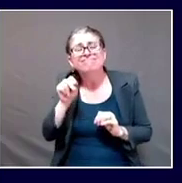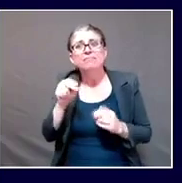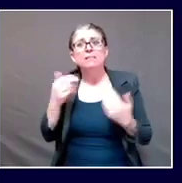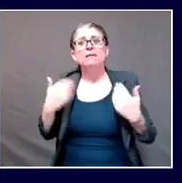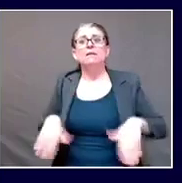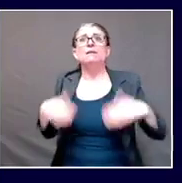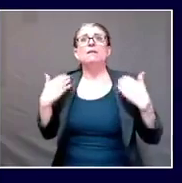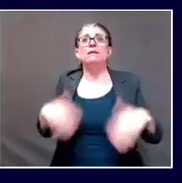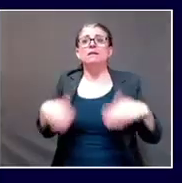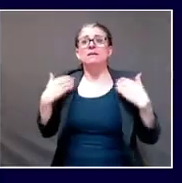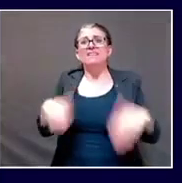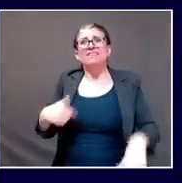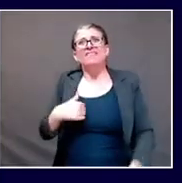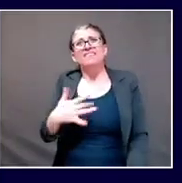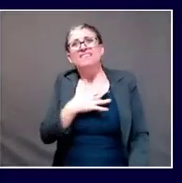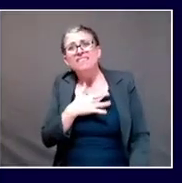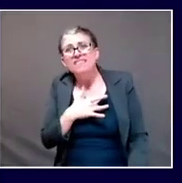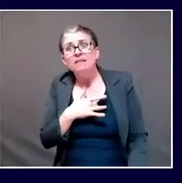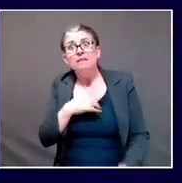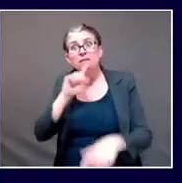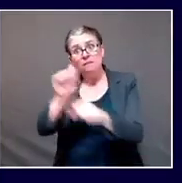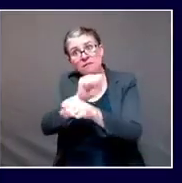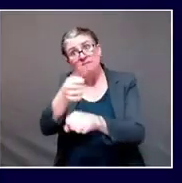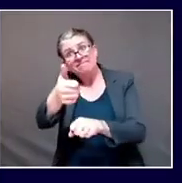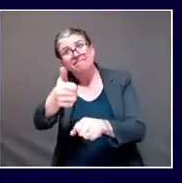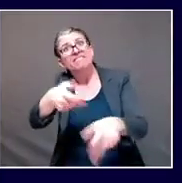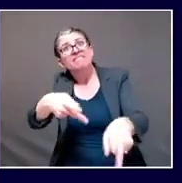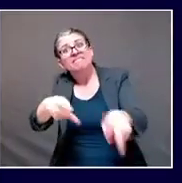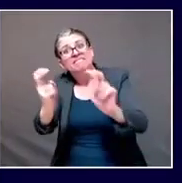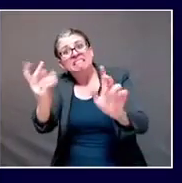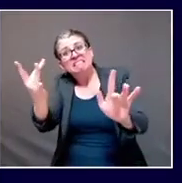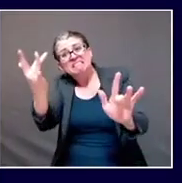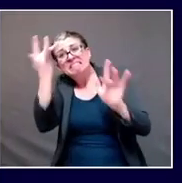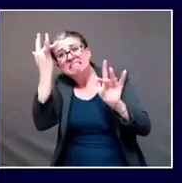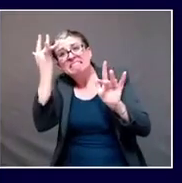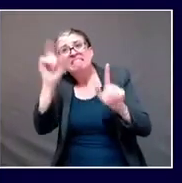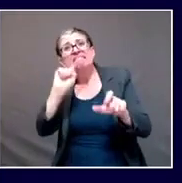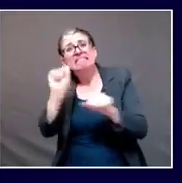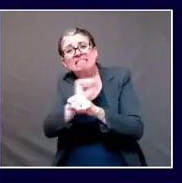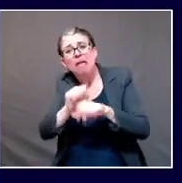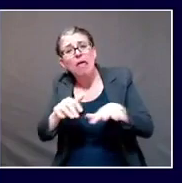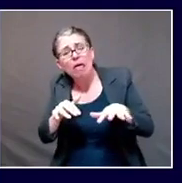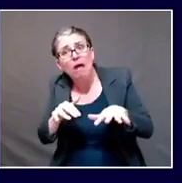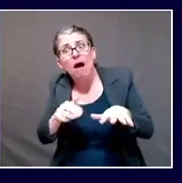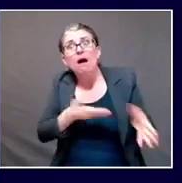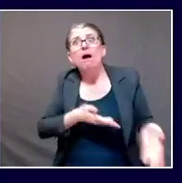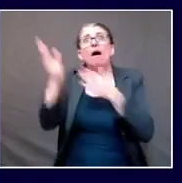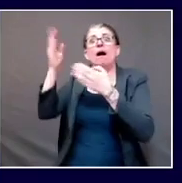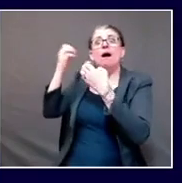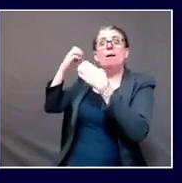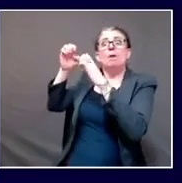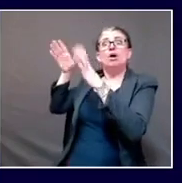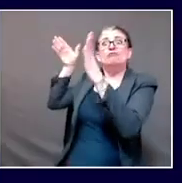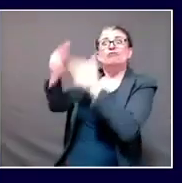ER is understaffed and the nurse on duty is exhausted after working a double shift to take care of COVID patients.